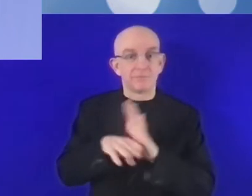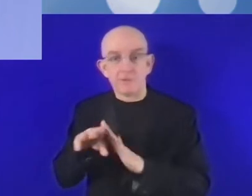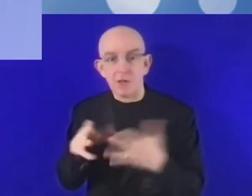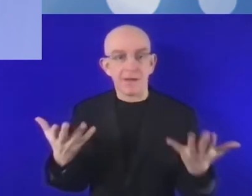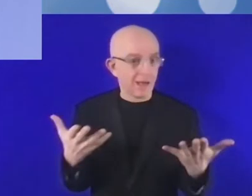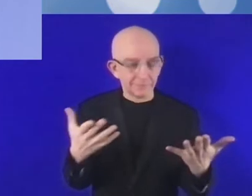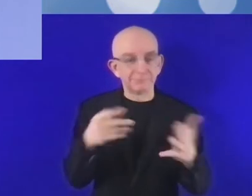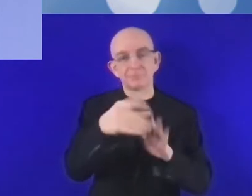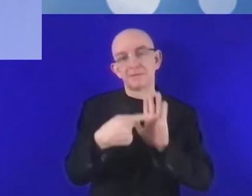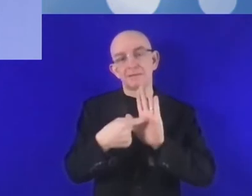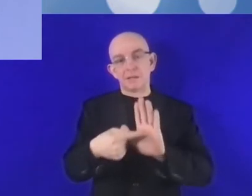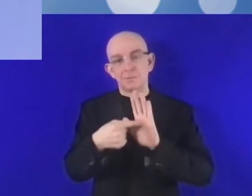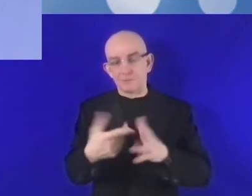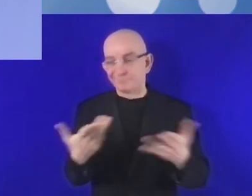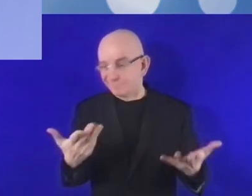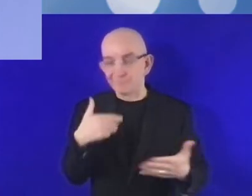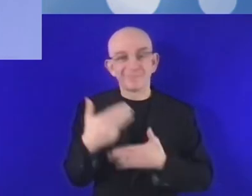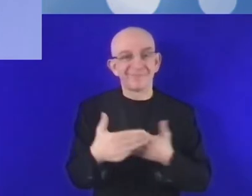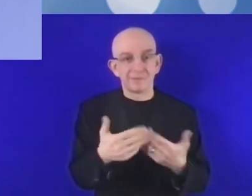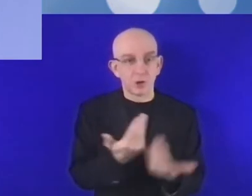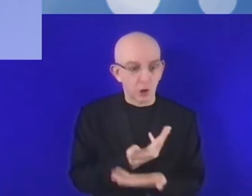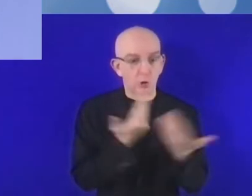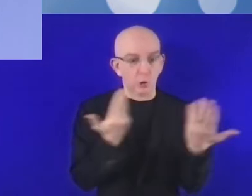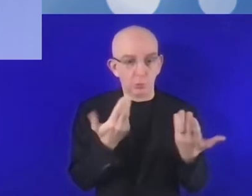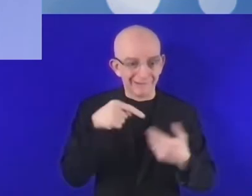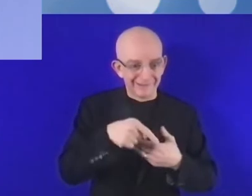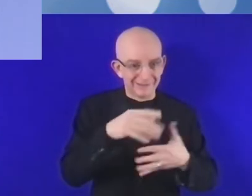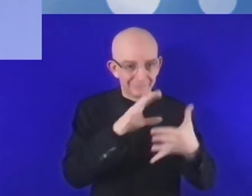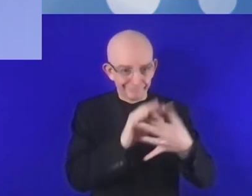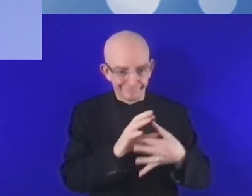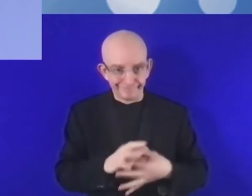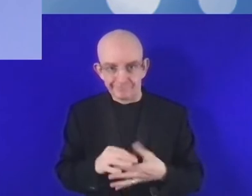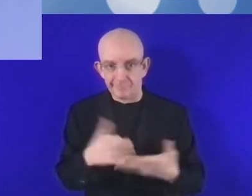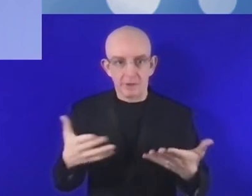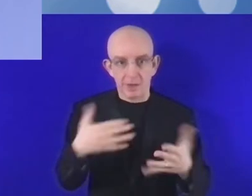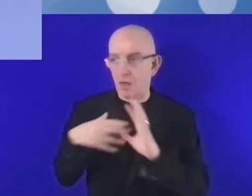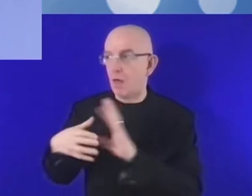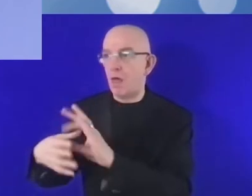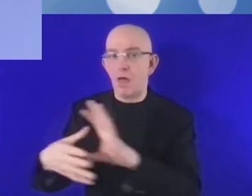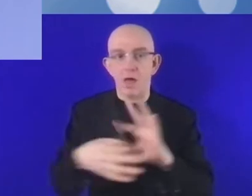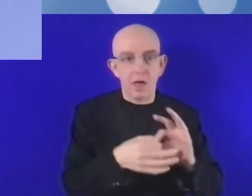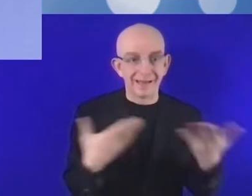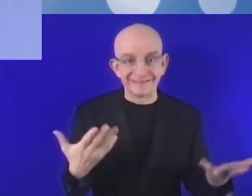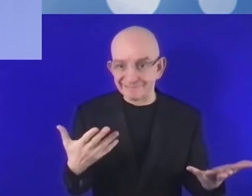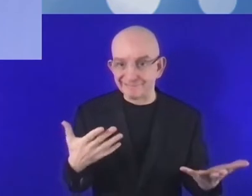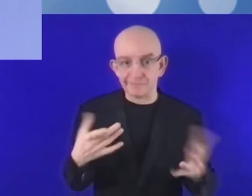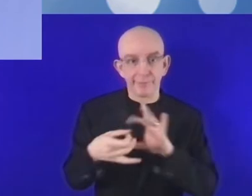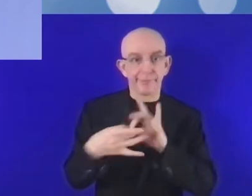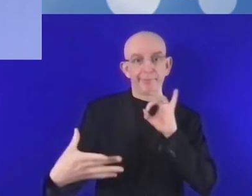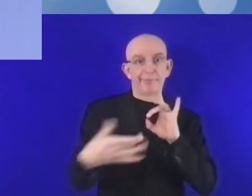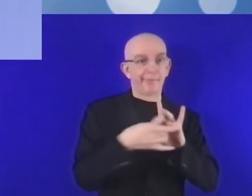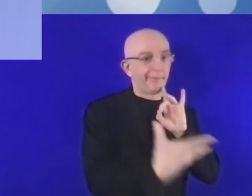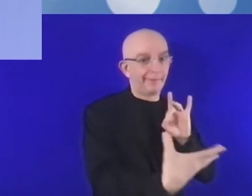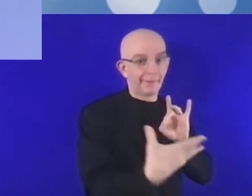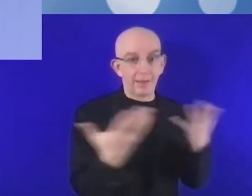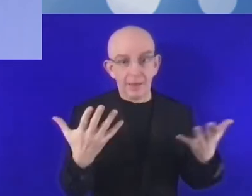connectivity and power cyber security digital literacy lack of legal frameworks